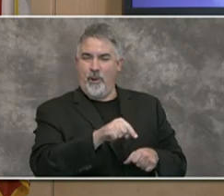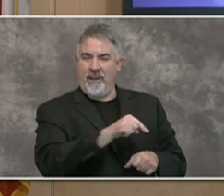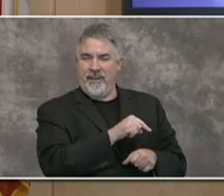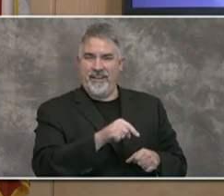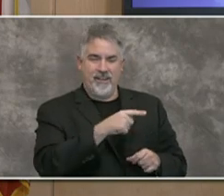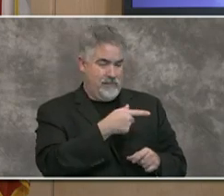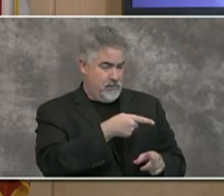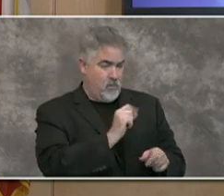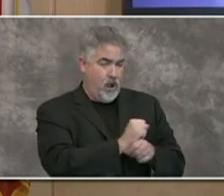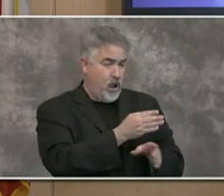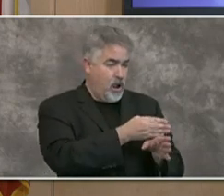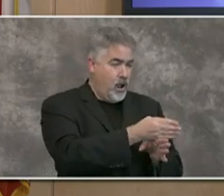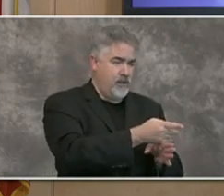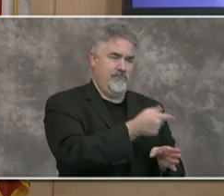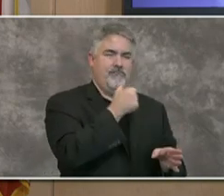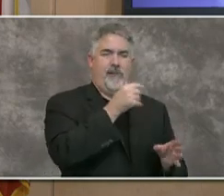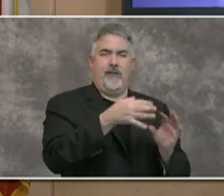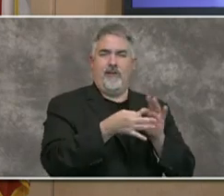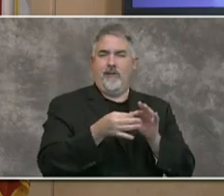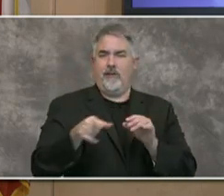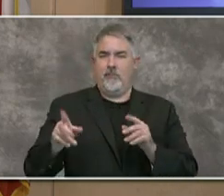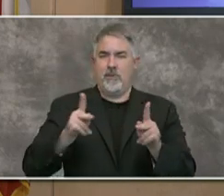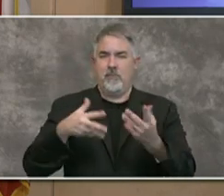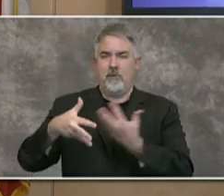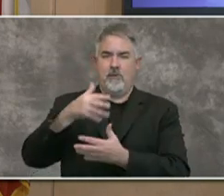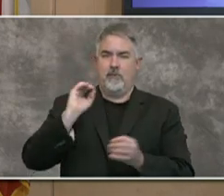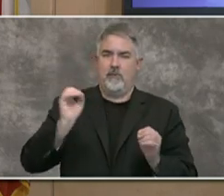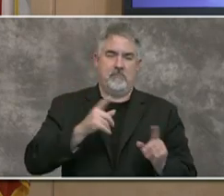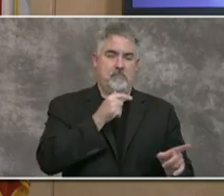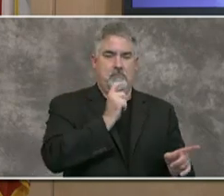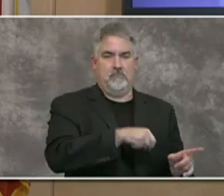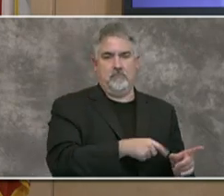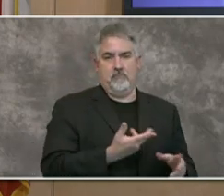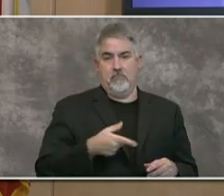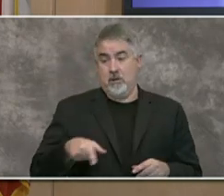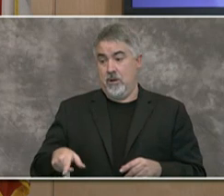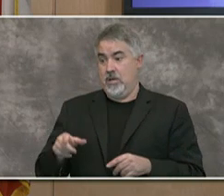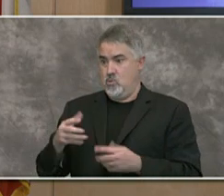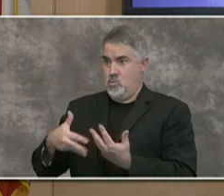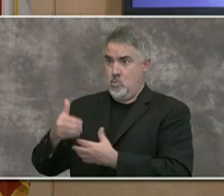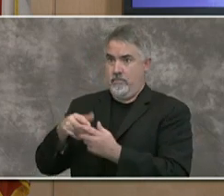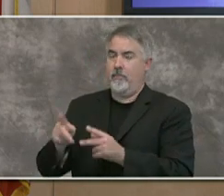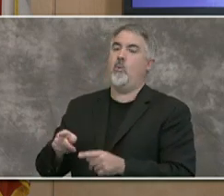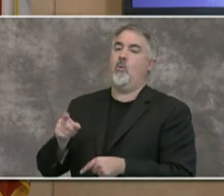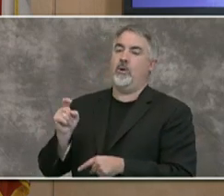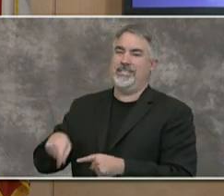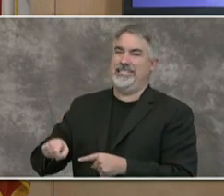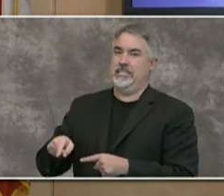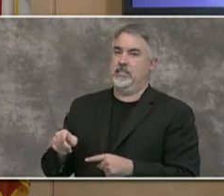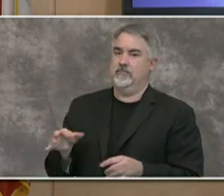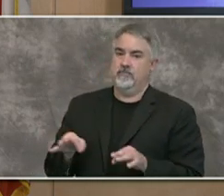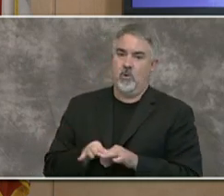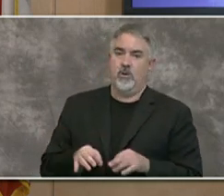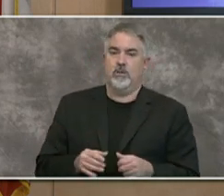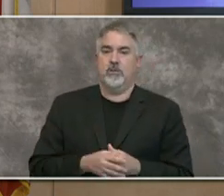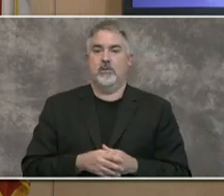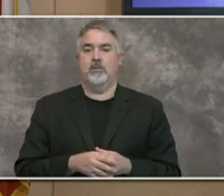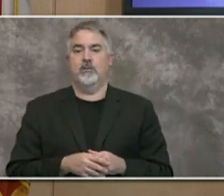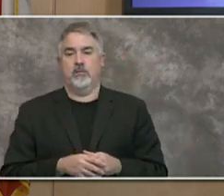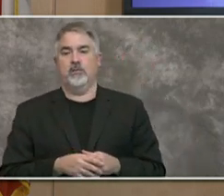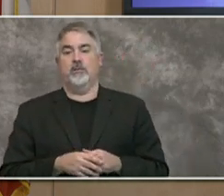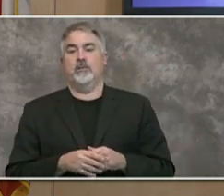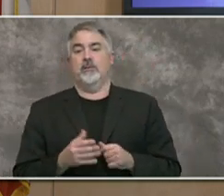and are they in fact getting that? And so I can't respond specifically to that survey and would like to get the